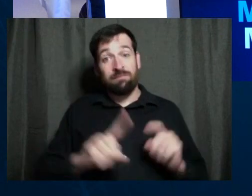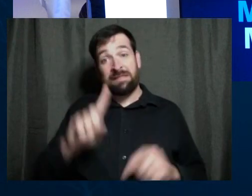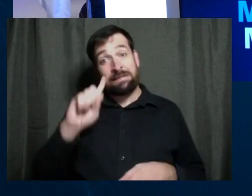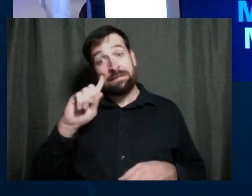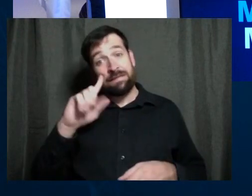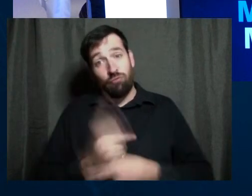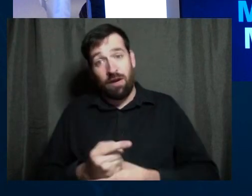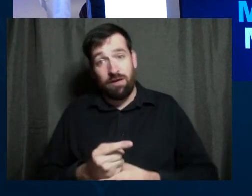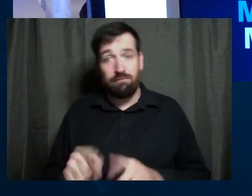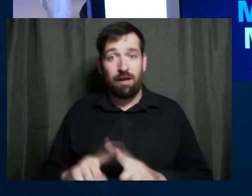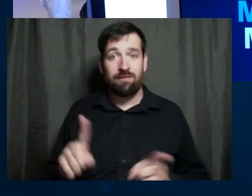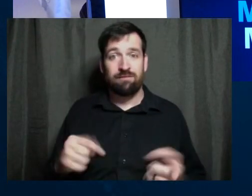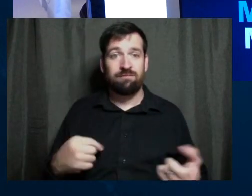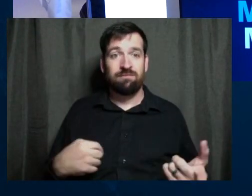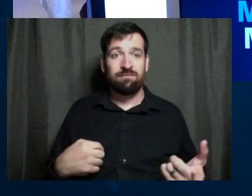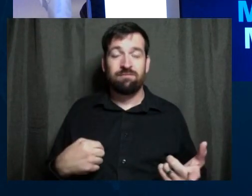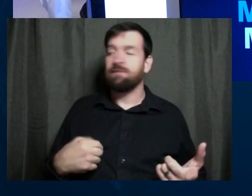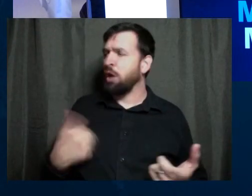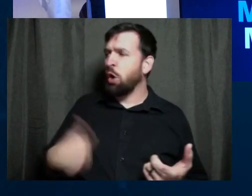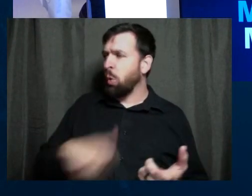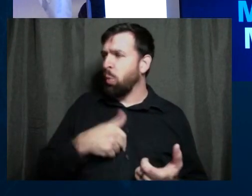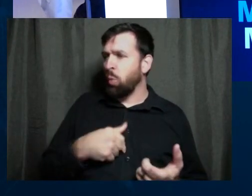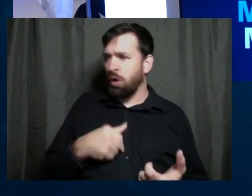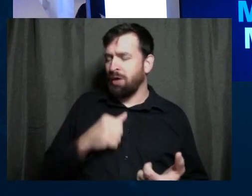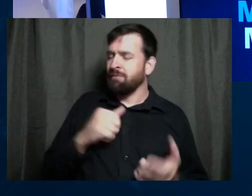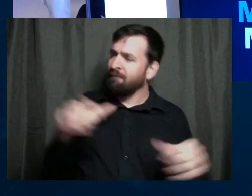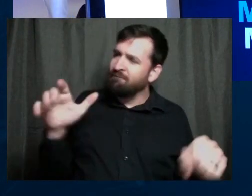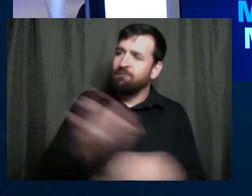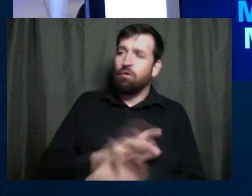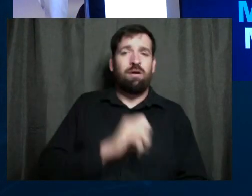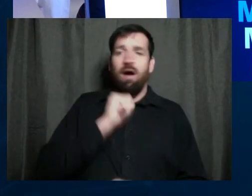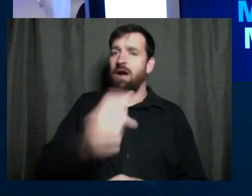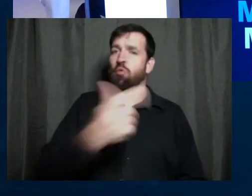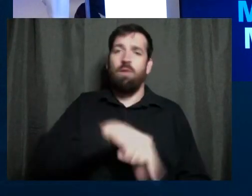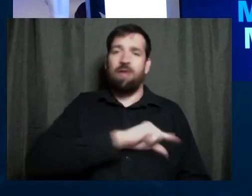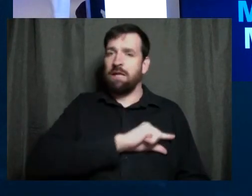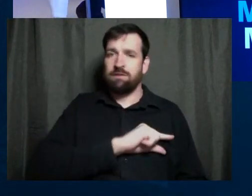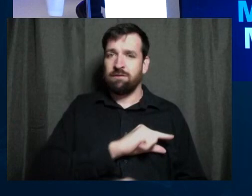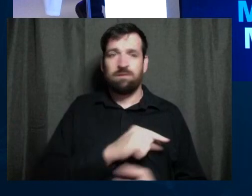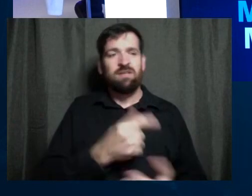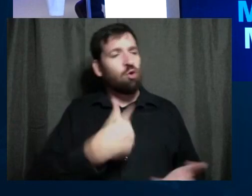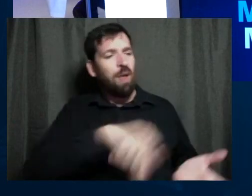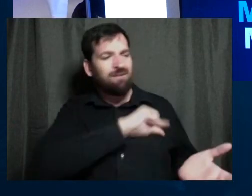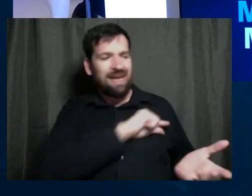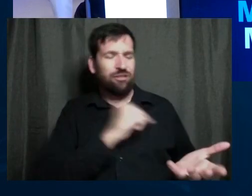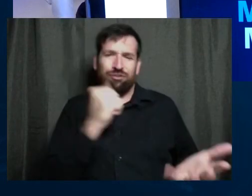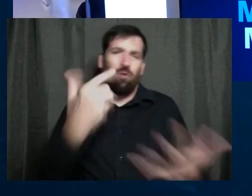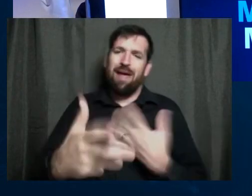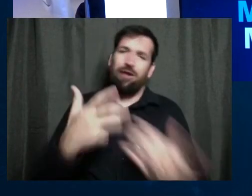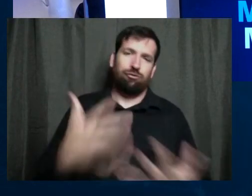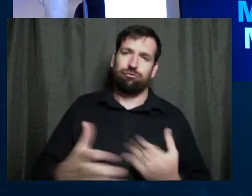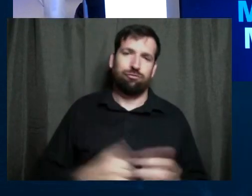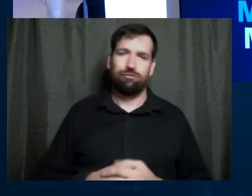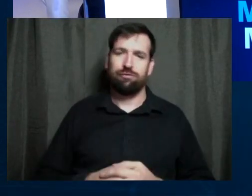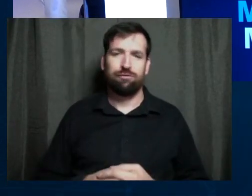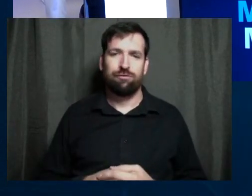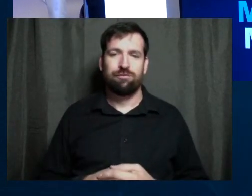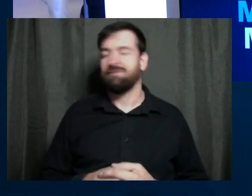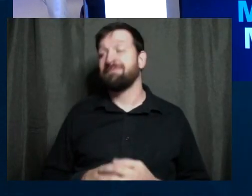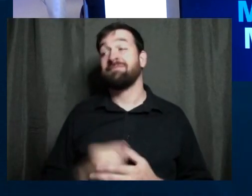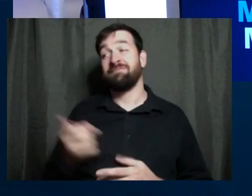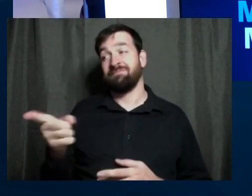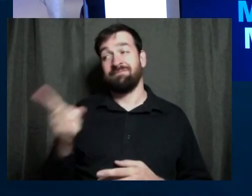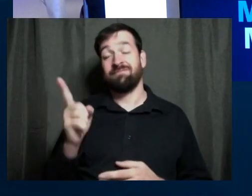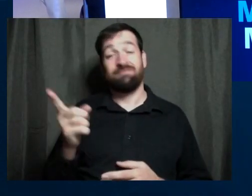I'm we're not in the completely spot to unqualified. confirm or deny either of that. 100% Qualifications unqualified. are irrelevant in this space, Taylor. You